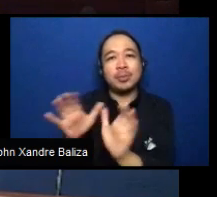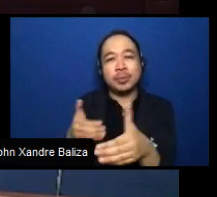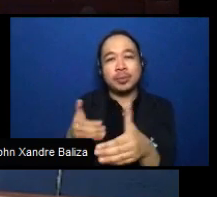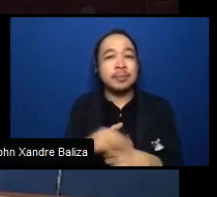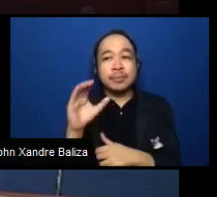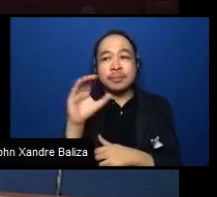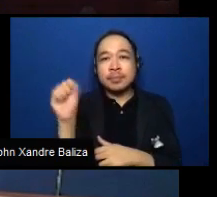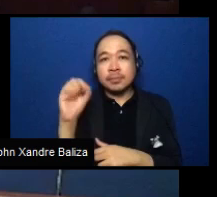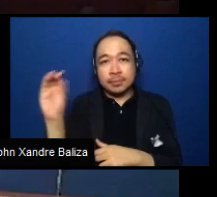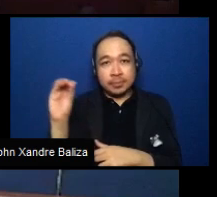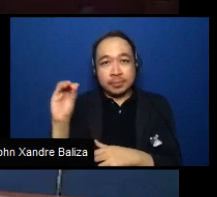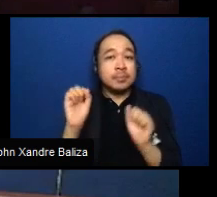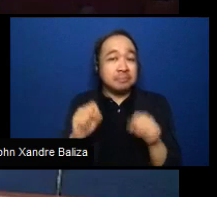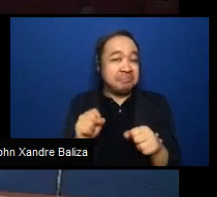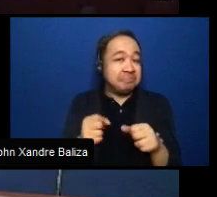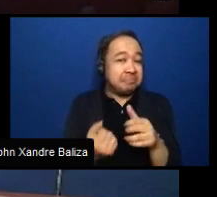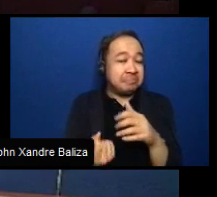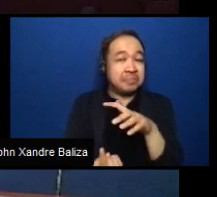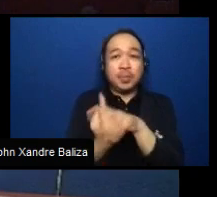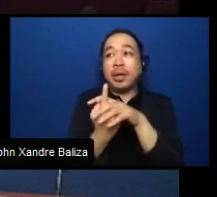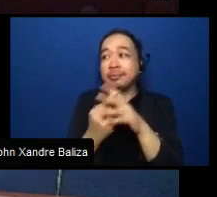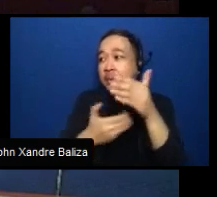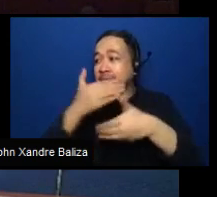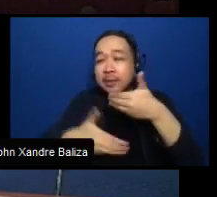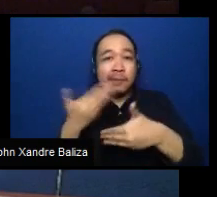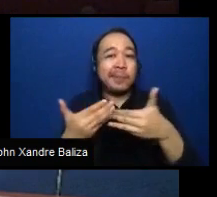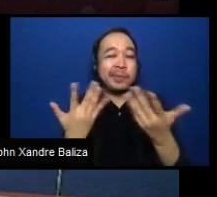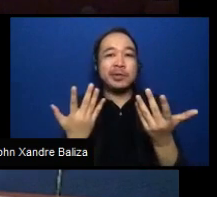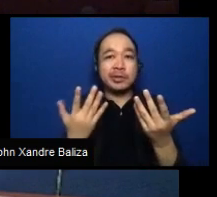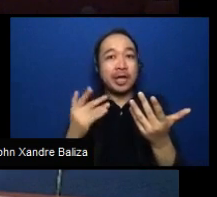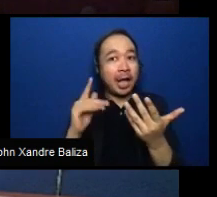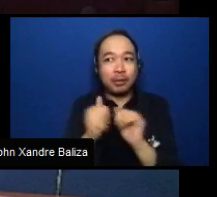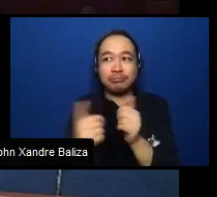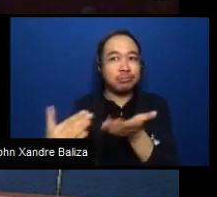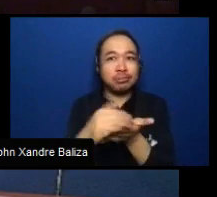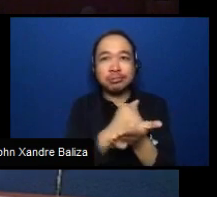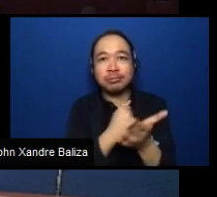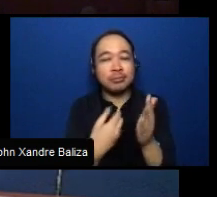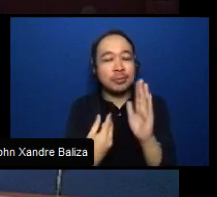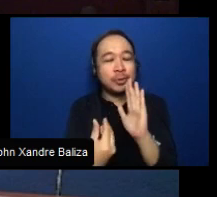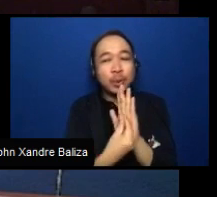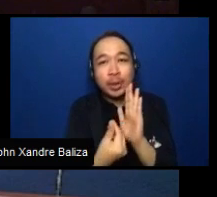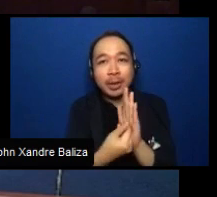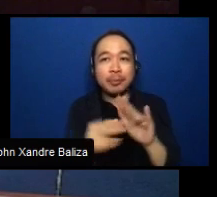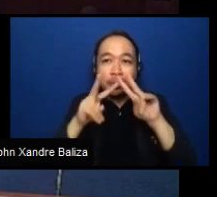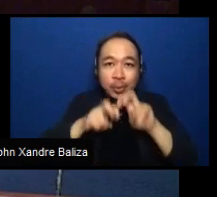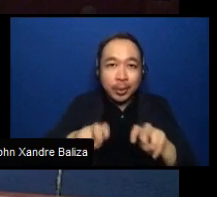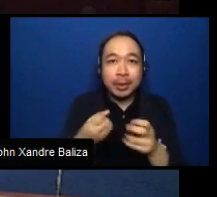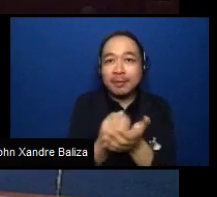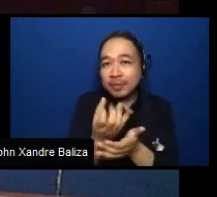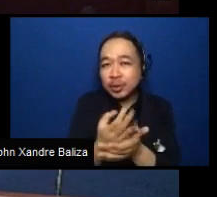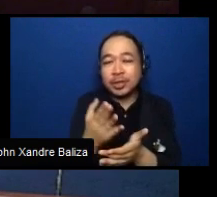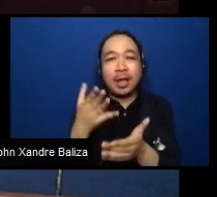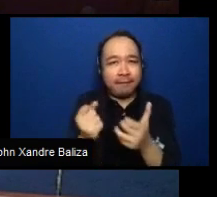will result in more sensitive processes in data and evidence building. An inclusive and accepting policy environment will also